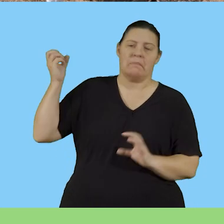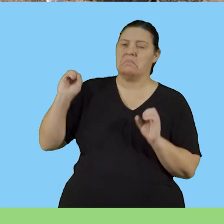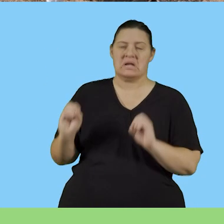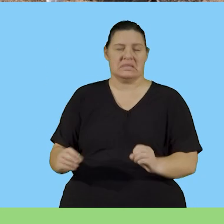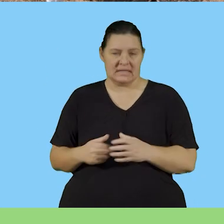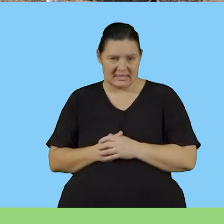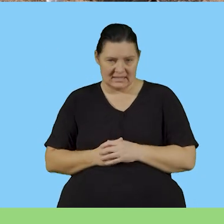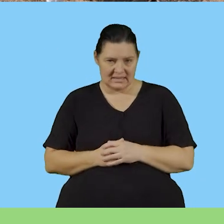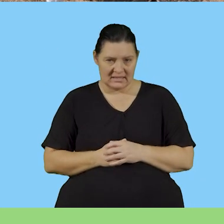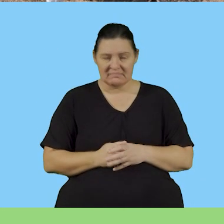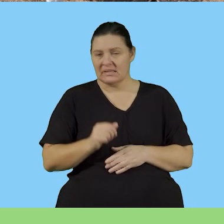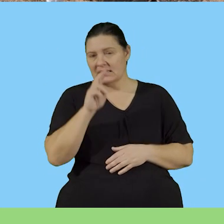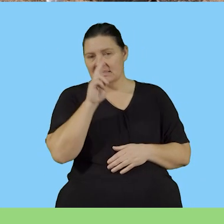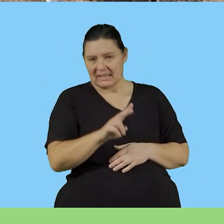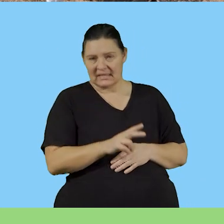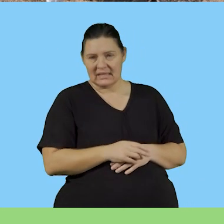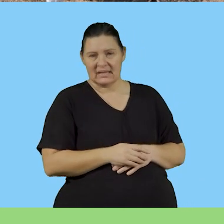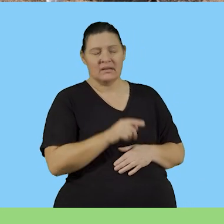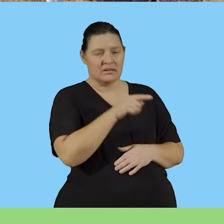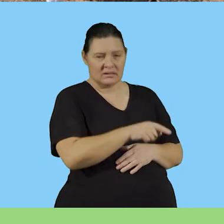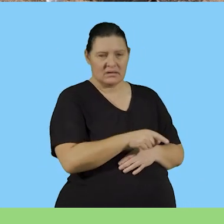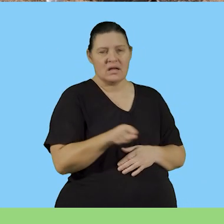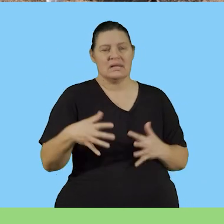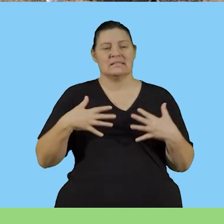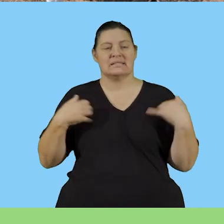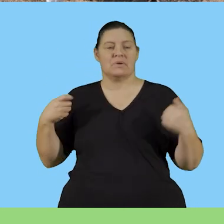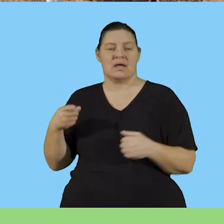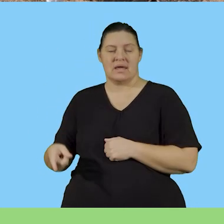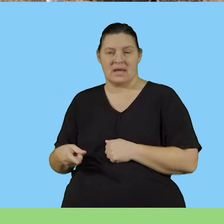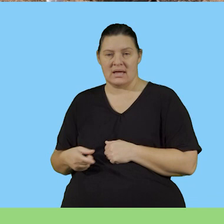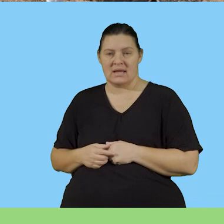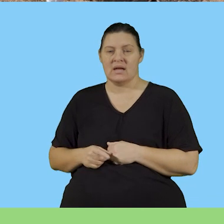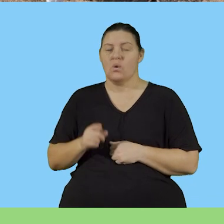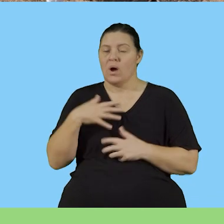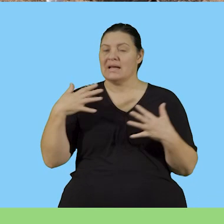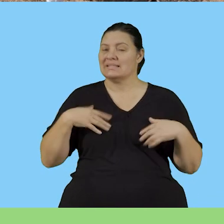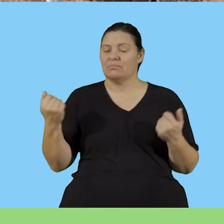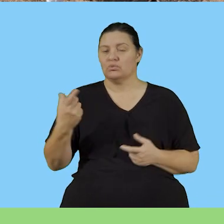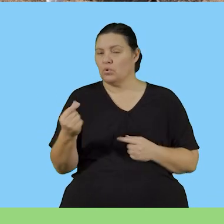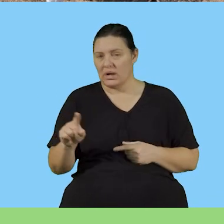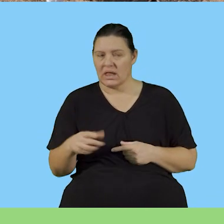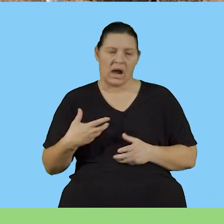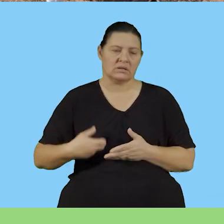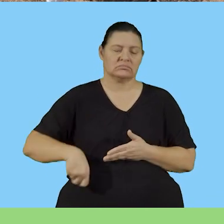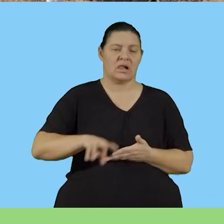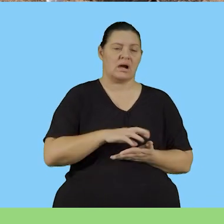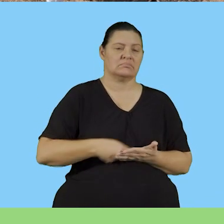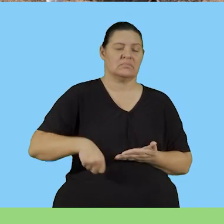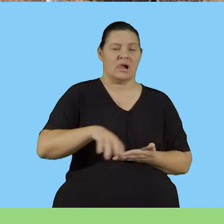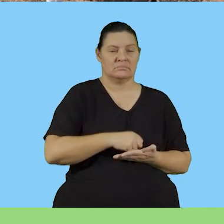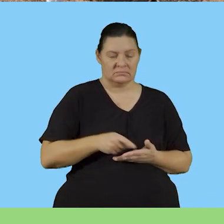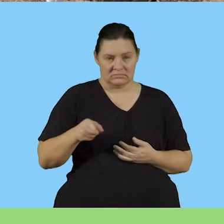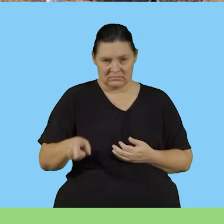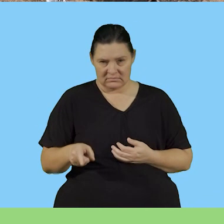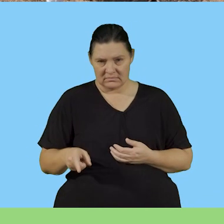benefit and is not harmed by the interaction. So as you can see, there's an egret here and also a zebra. So what the zebra is doing, it